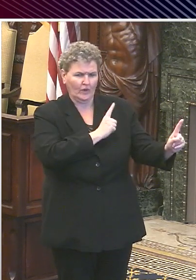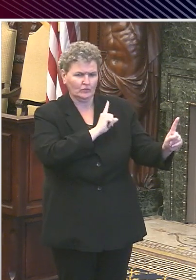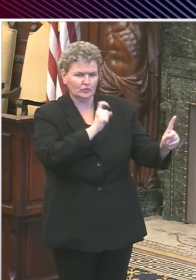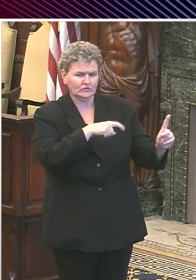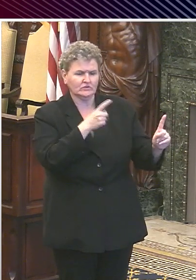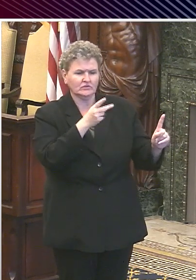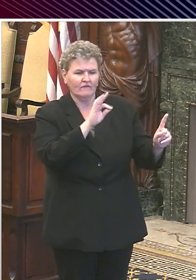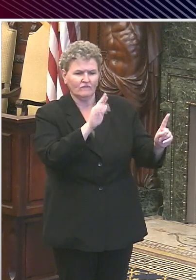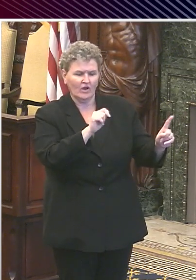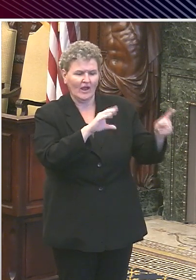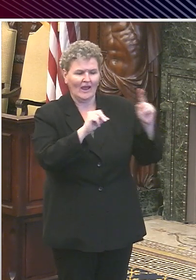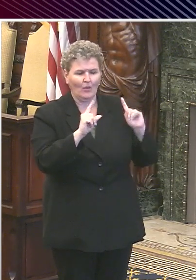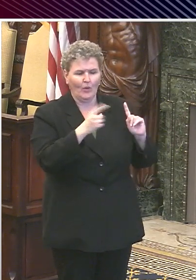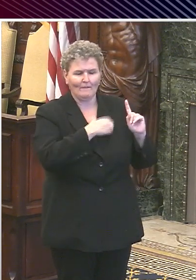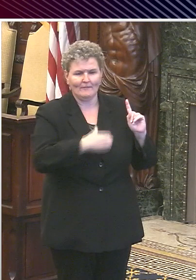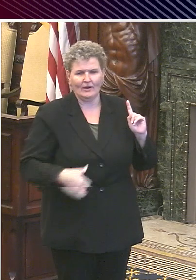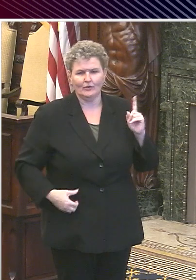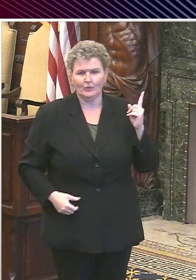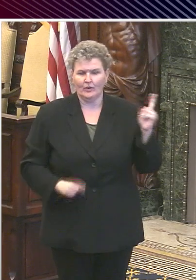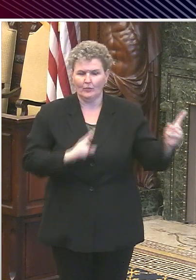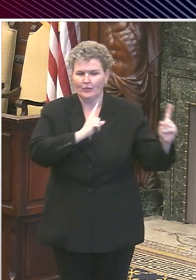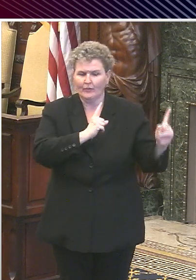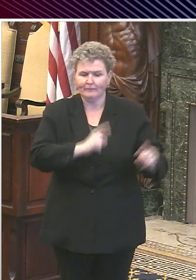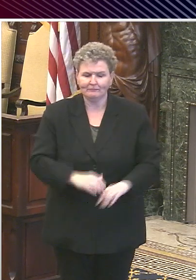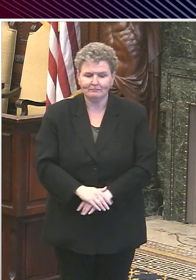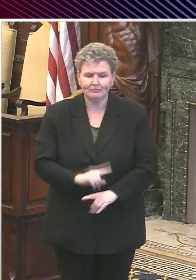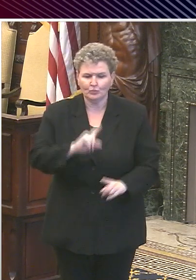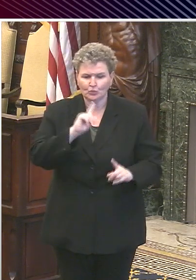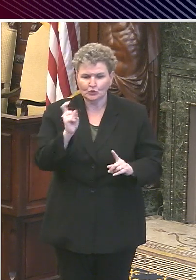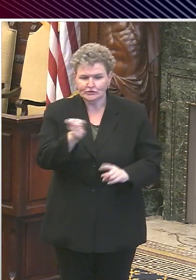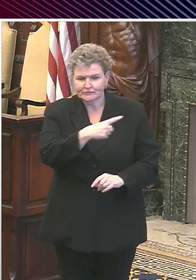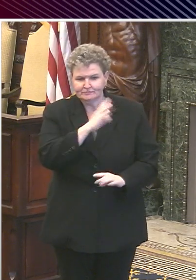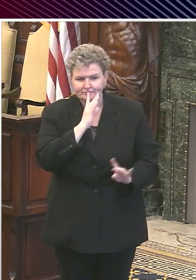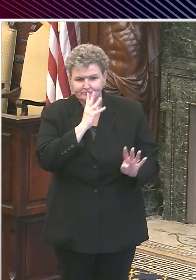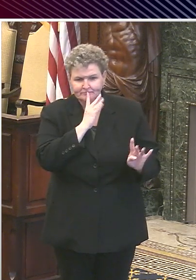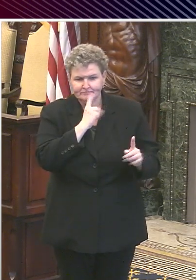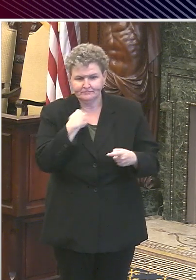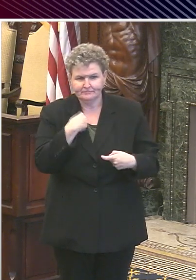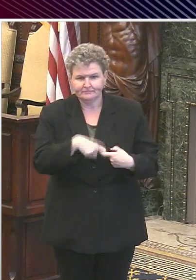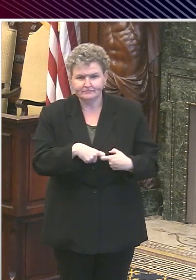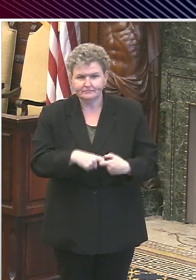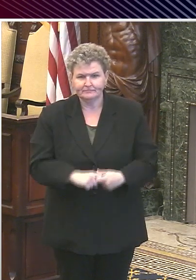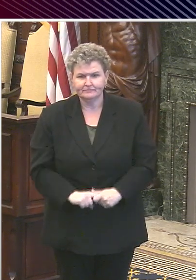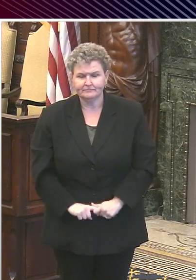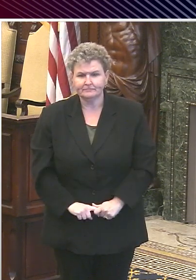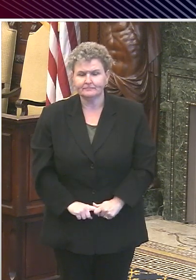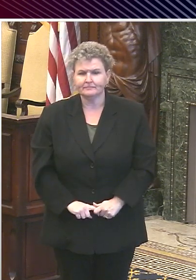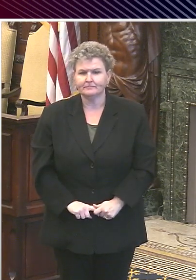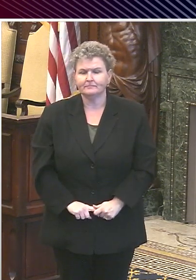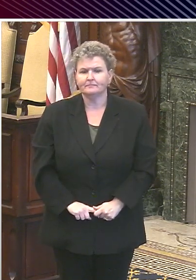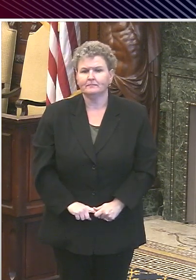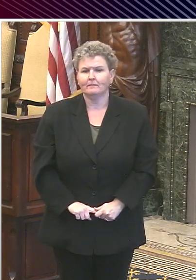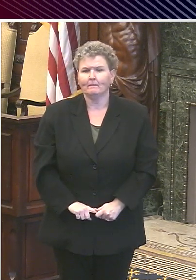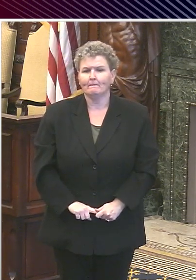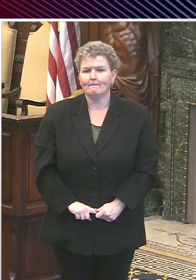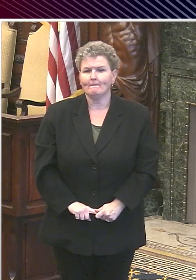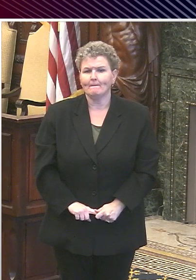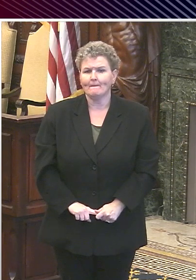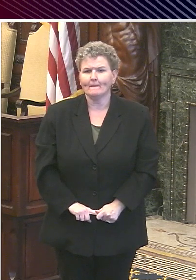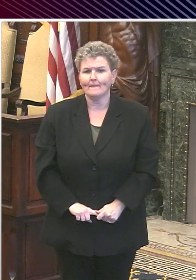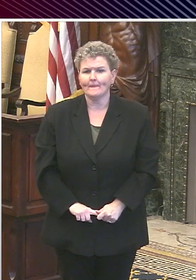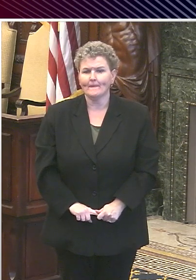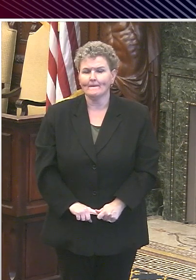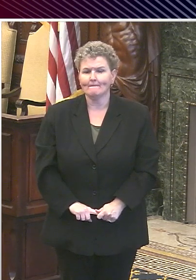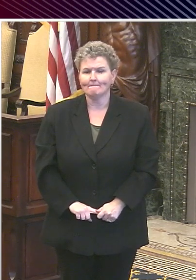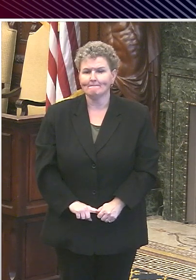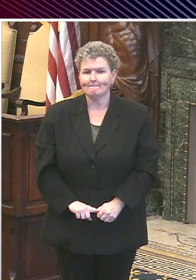que le preguntes al doctor Farley cómo él va a lidiar con los casos que se registraron, que se van a registrar